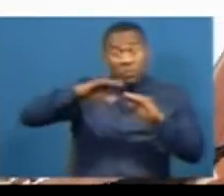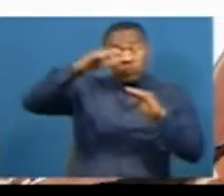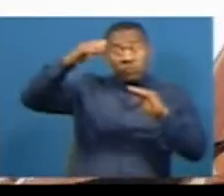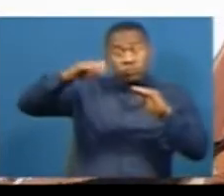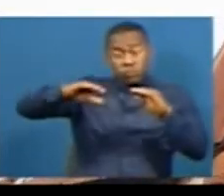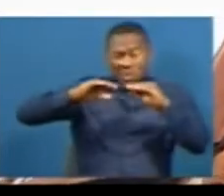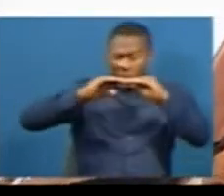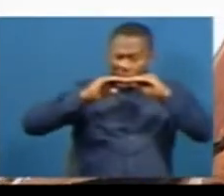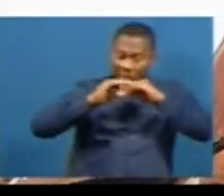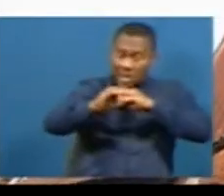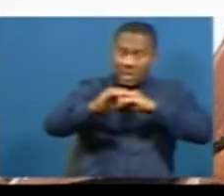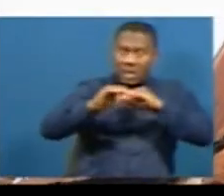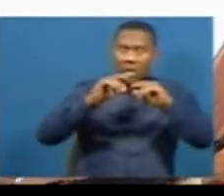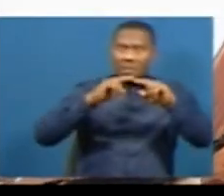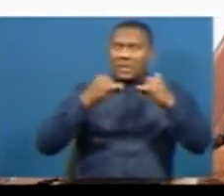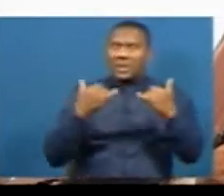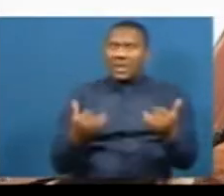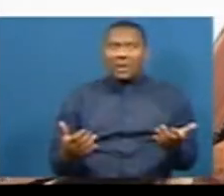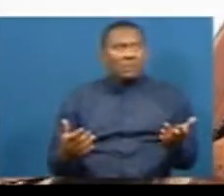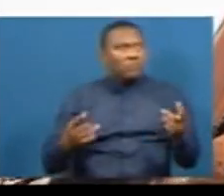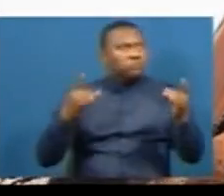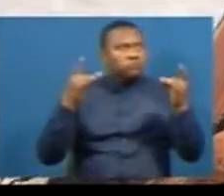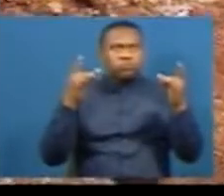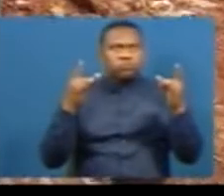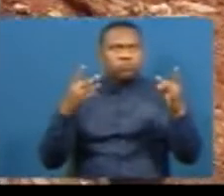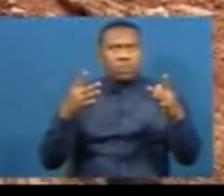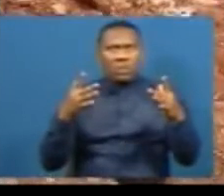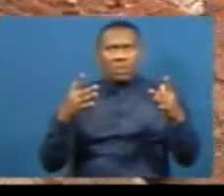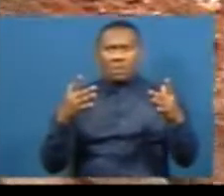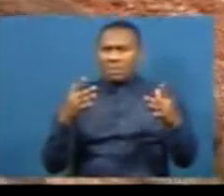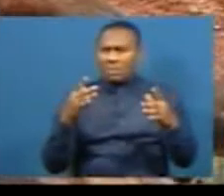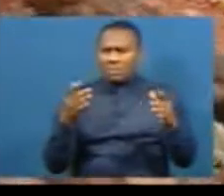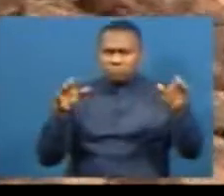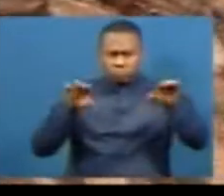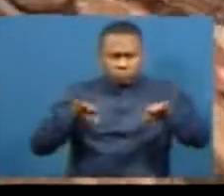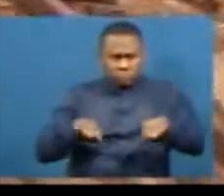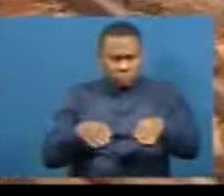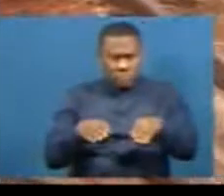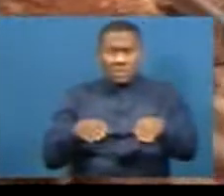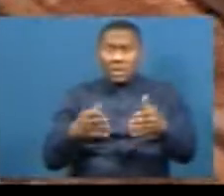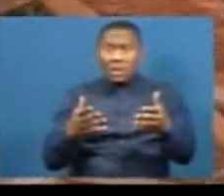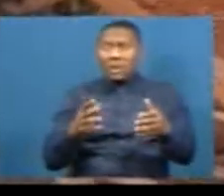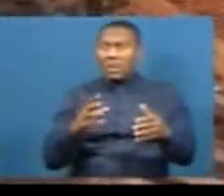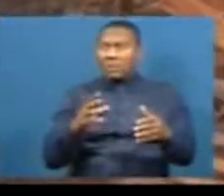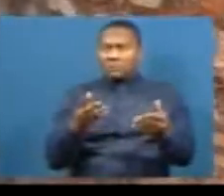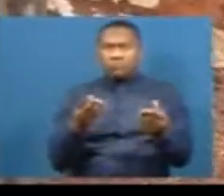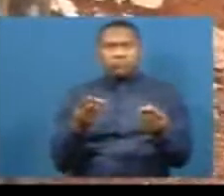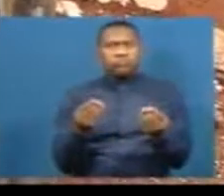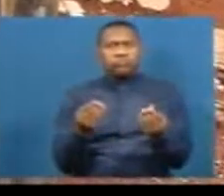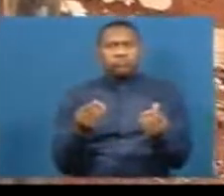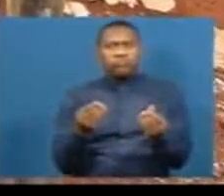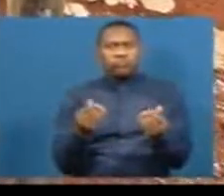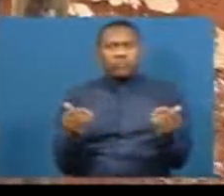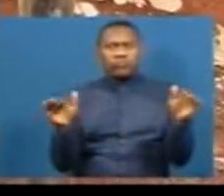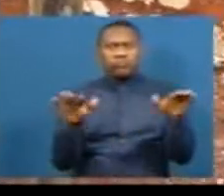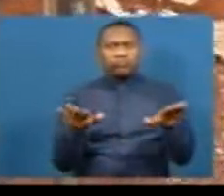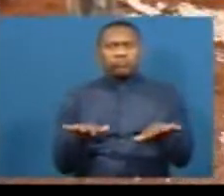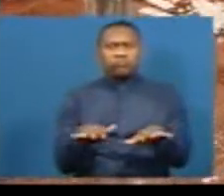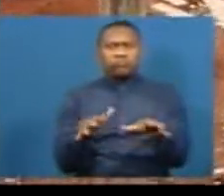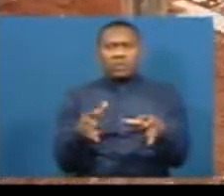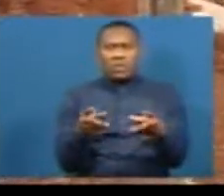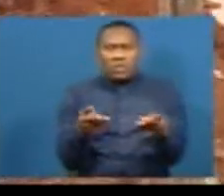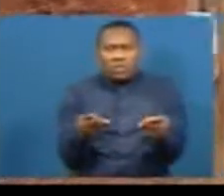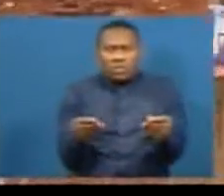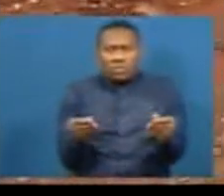is fast turning into a very dangerous place for its residents. Soil erosion is fast destroying the